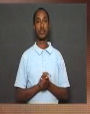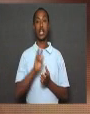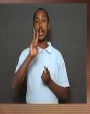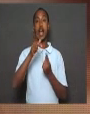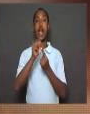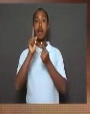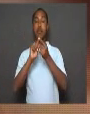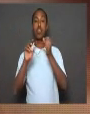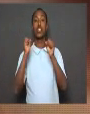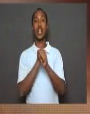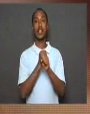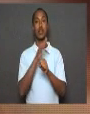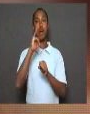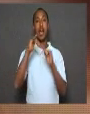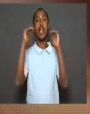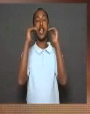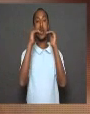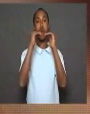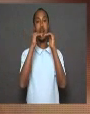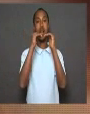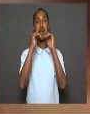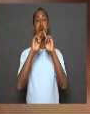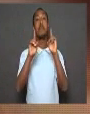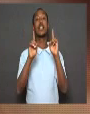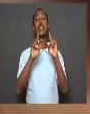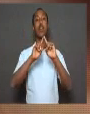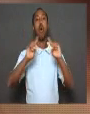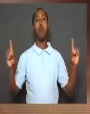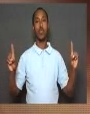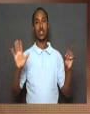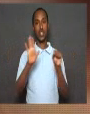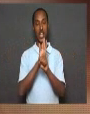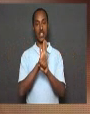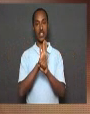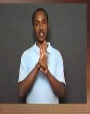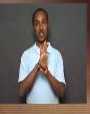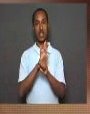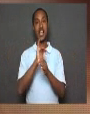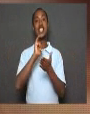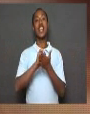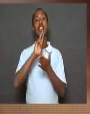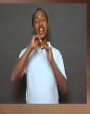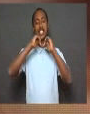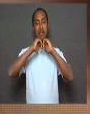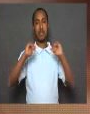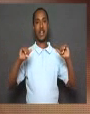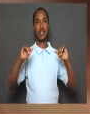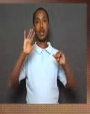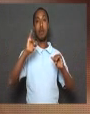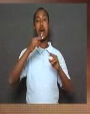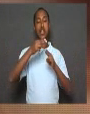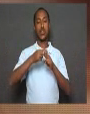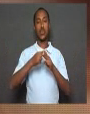Dipoles are created by equal but opposite charges that are separated by